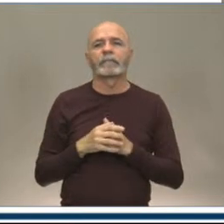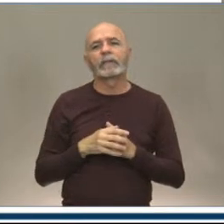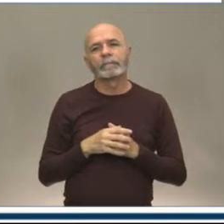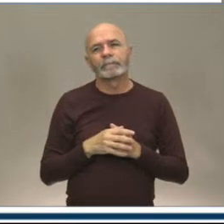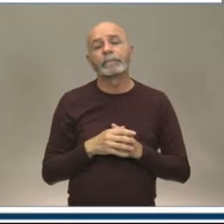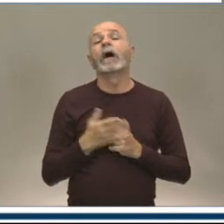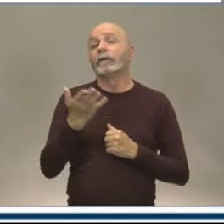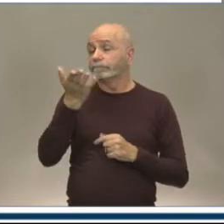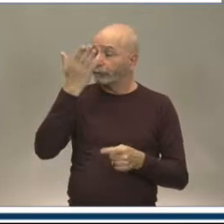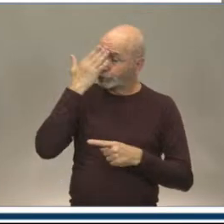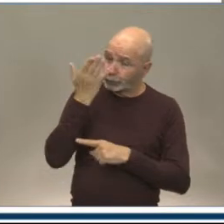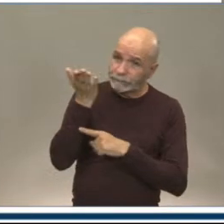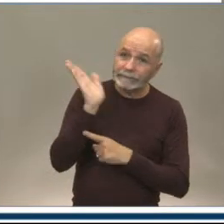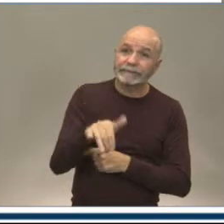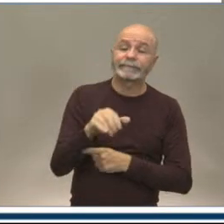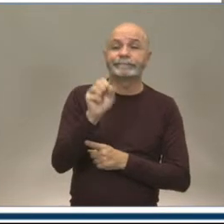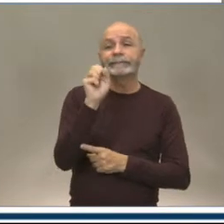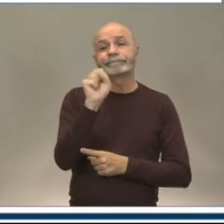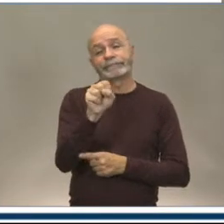the imposition and